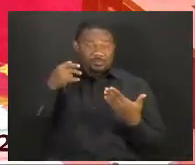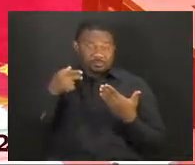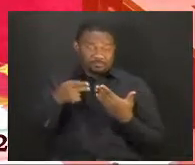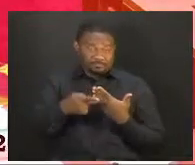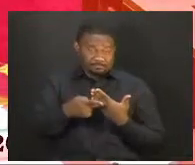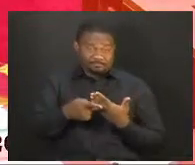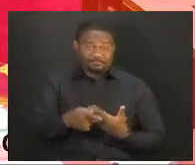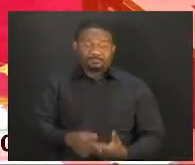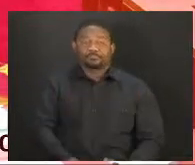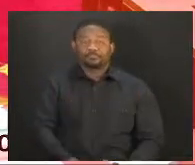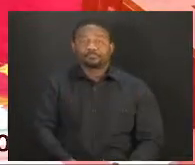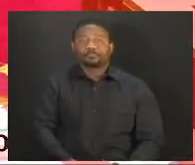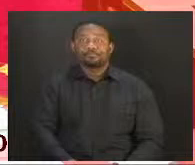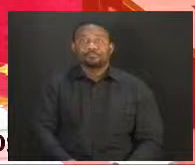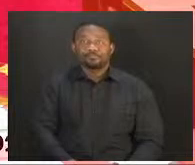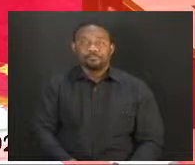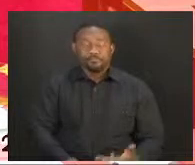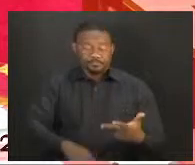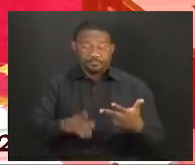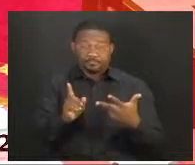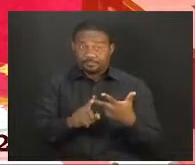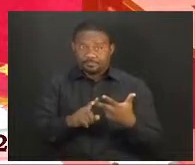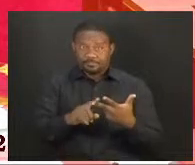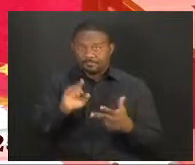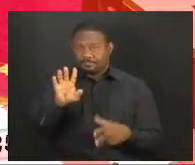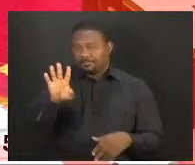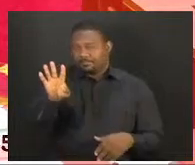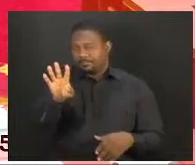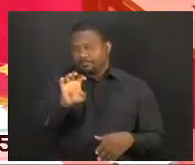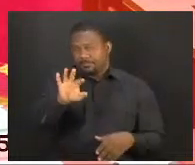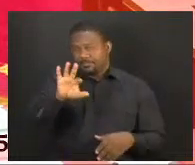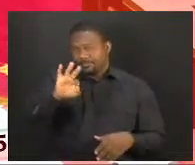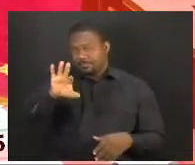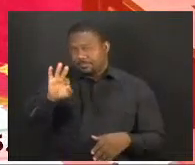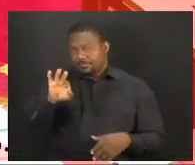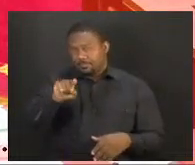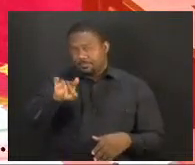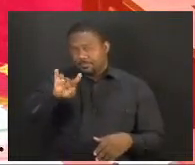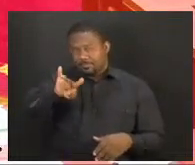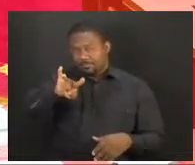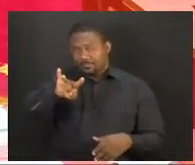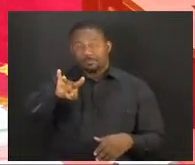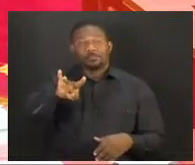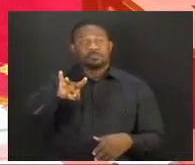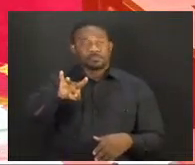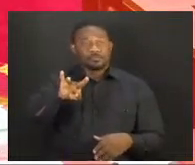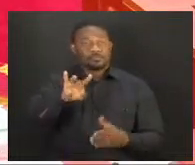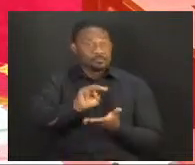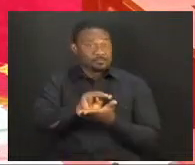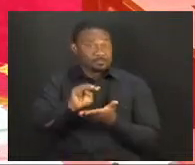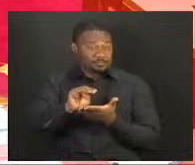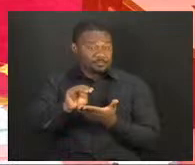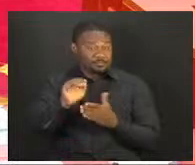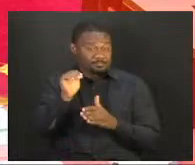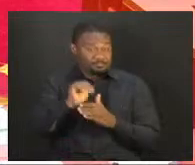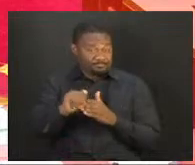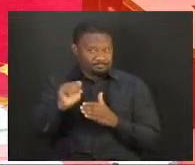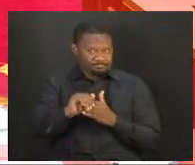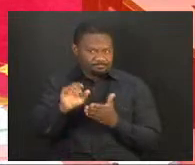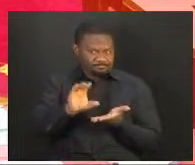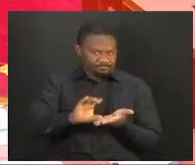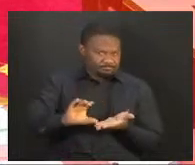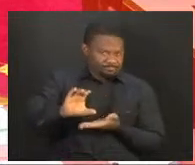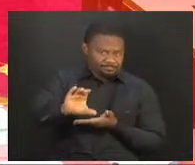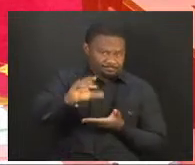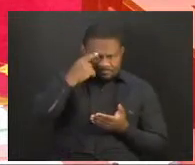Mr. Speaker, an amount of 499.8 million Ghana cedis has been allocated for